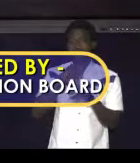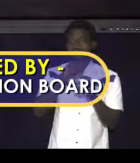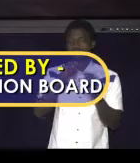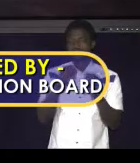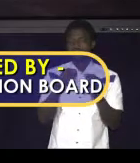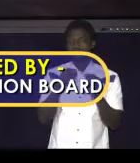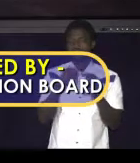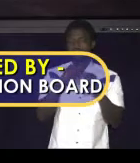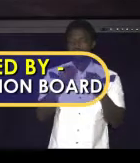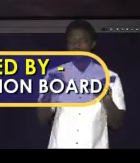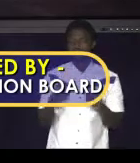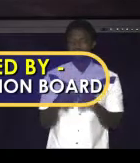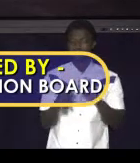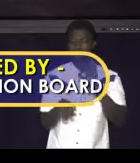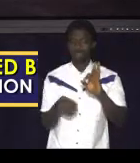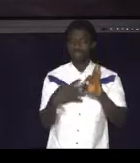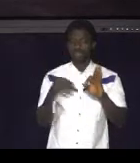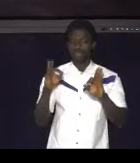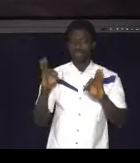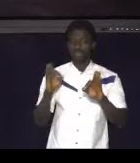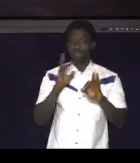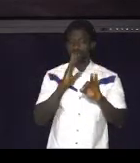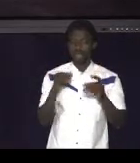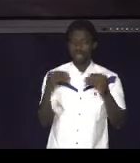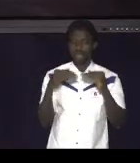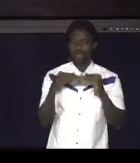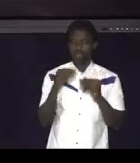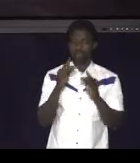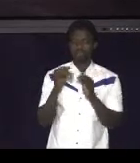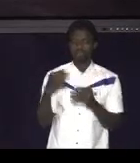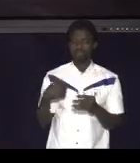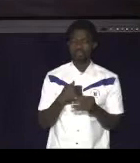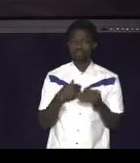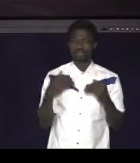angles are equal, F and F. So if we had F,